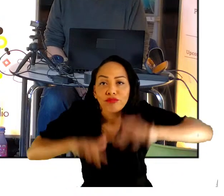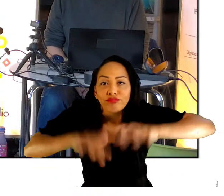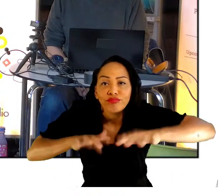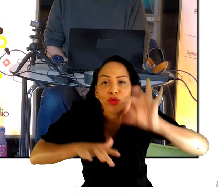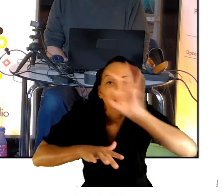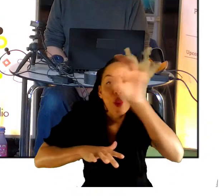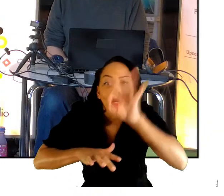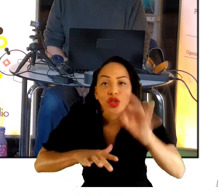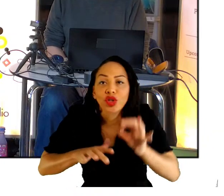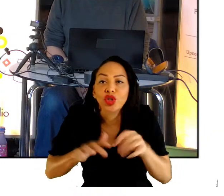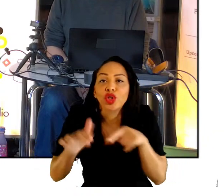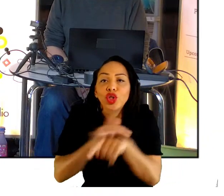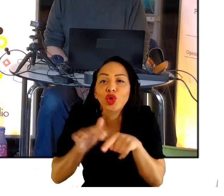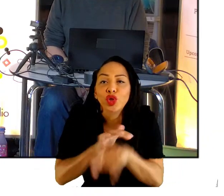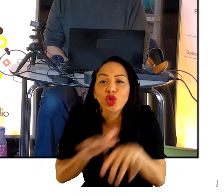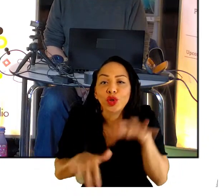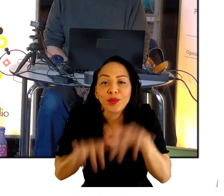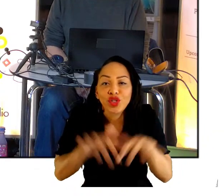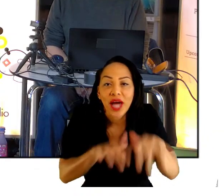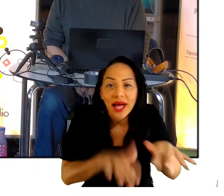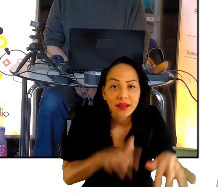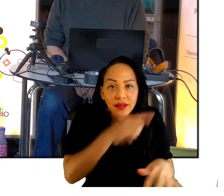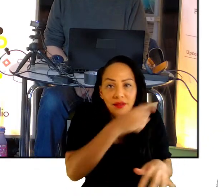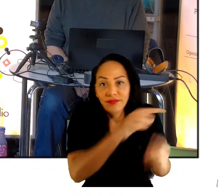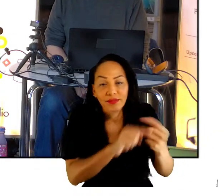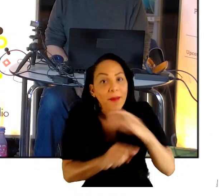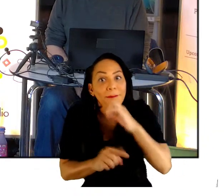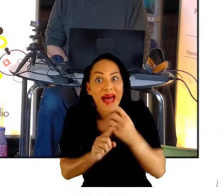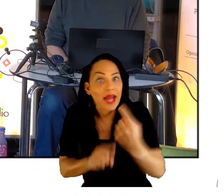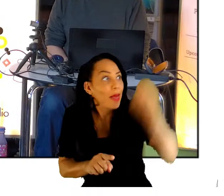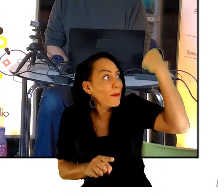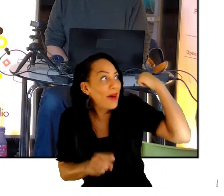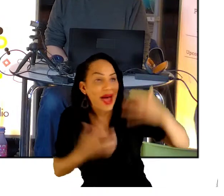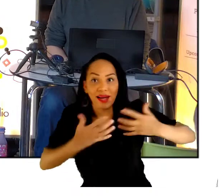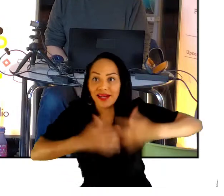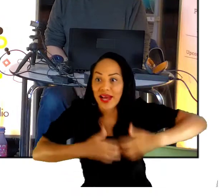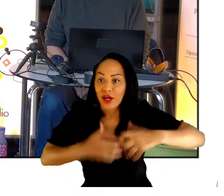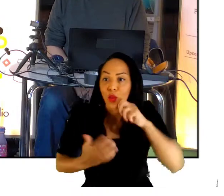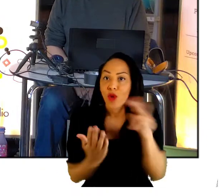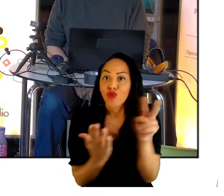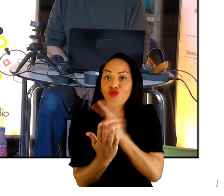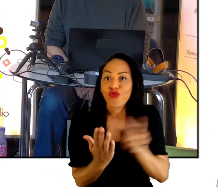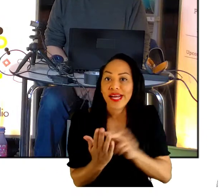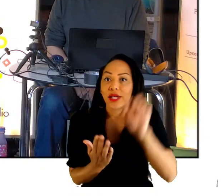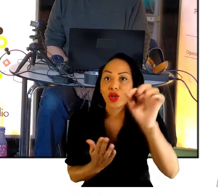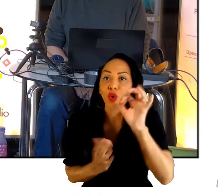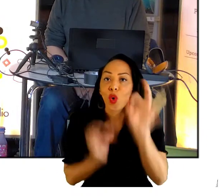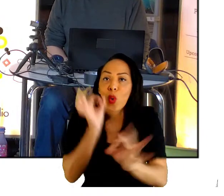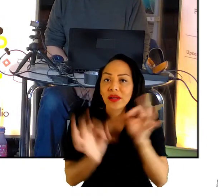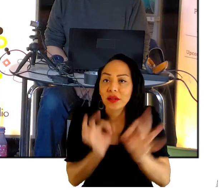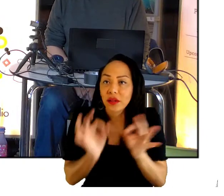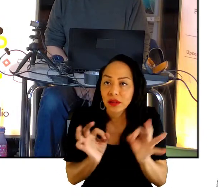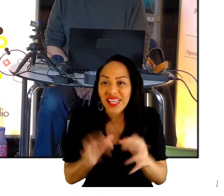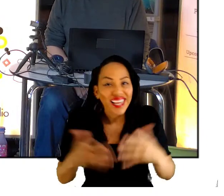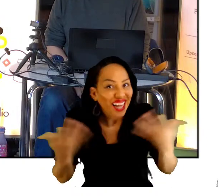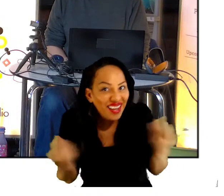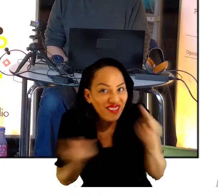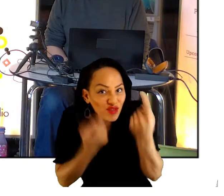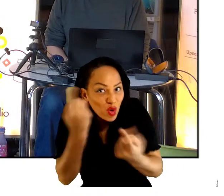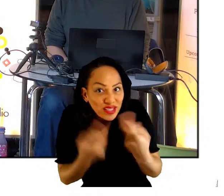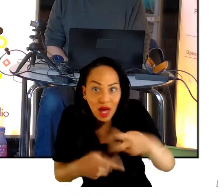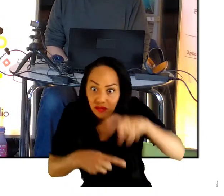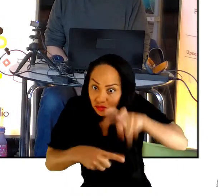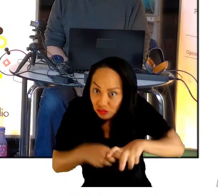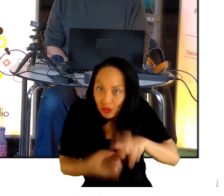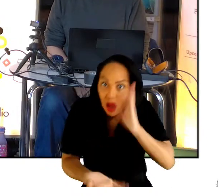the back on YouTube. He's going to pull those out. He's going to be your voice in the room. If you're in the room, you can stick your hand in the air like a